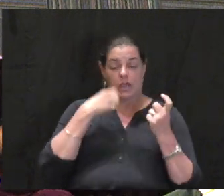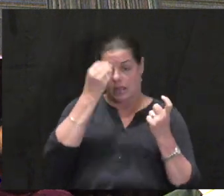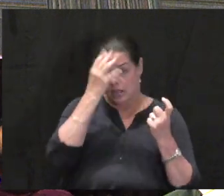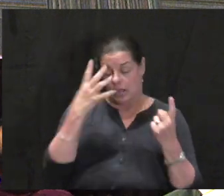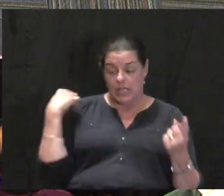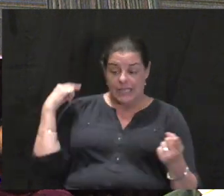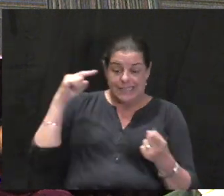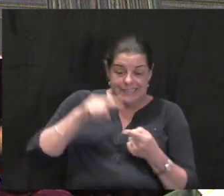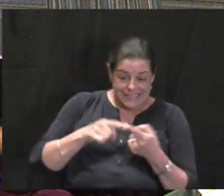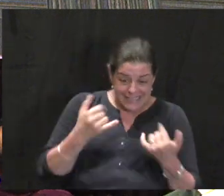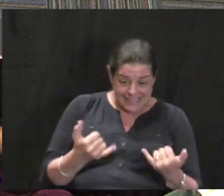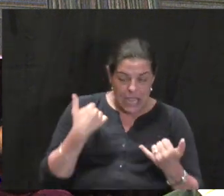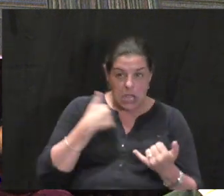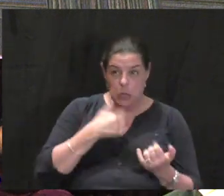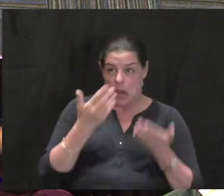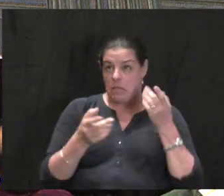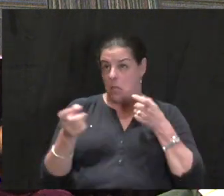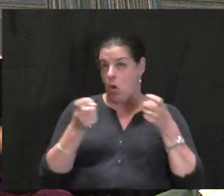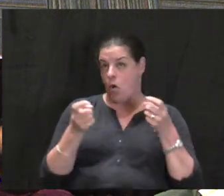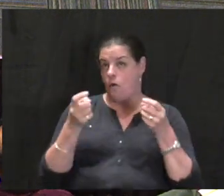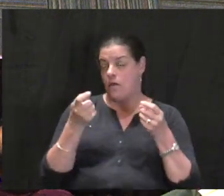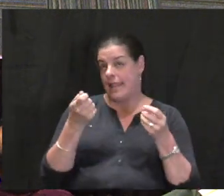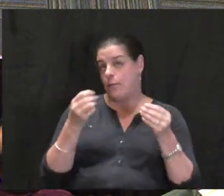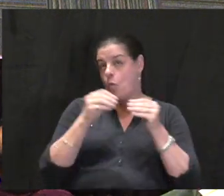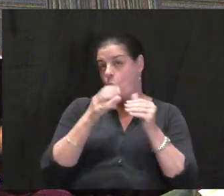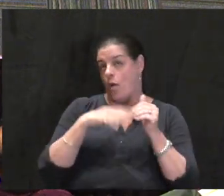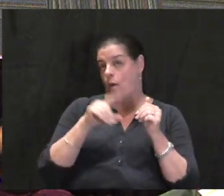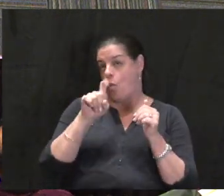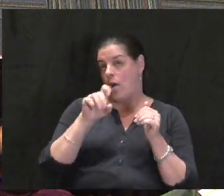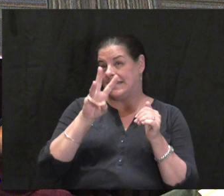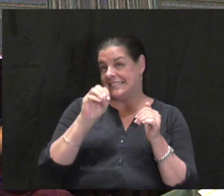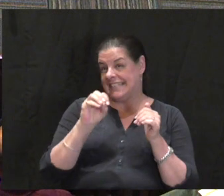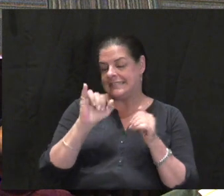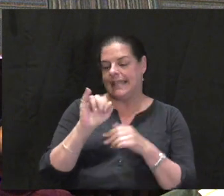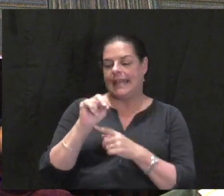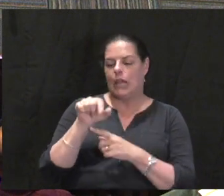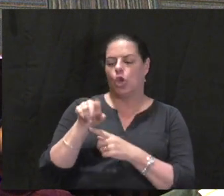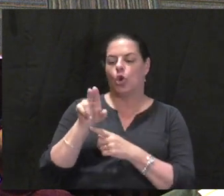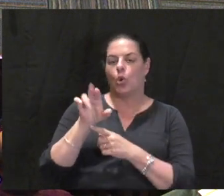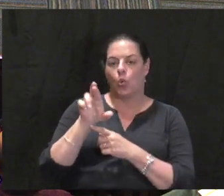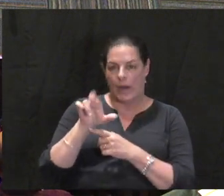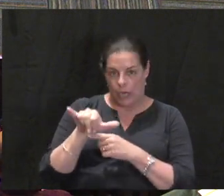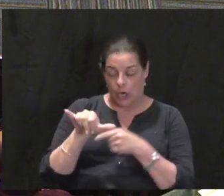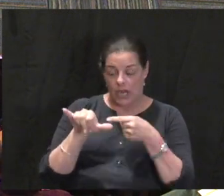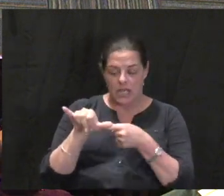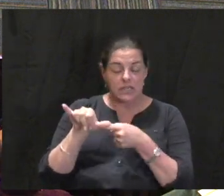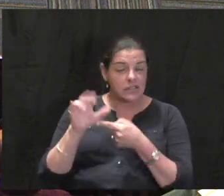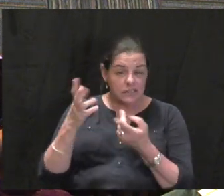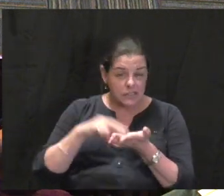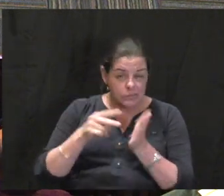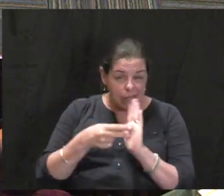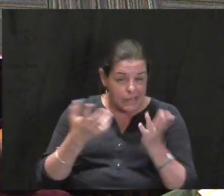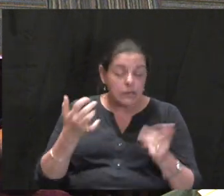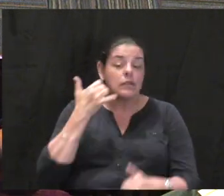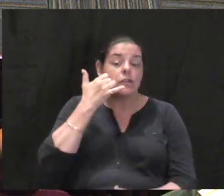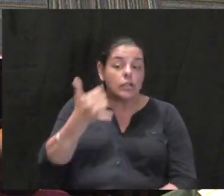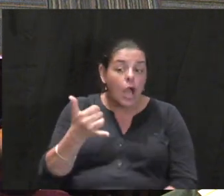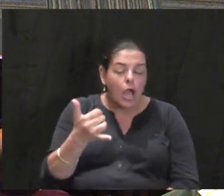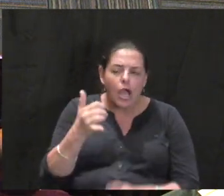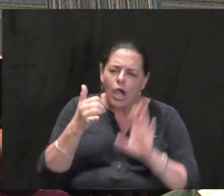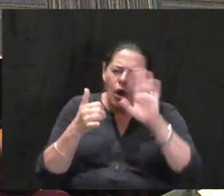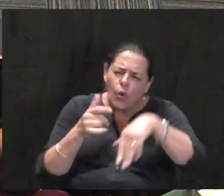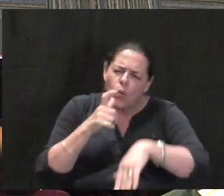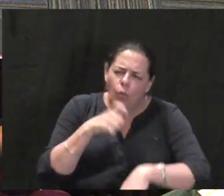need to call to get this to get my transfer approved. It could be more serious, hey, I don't understand my